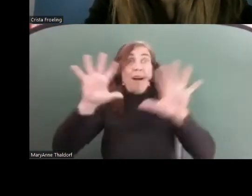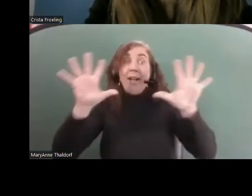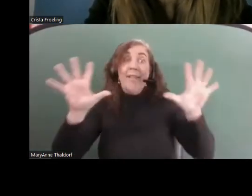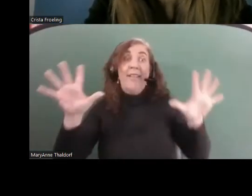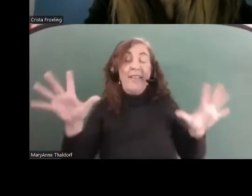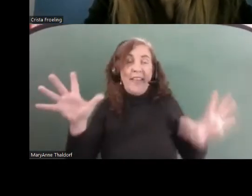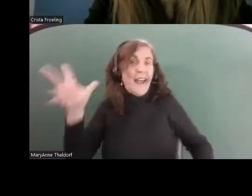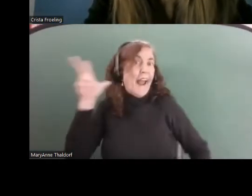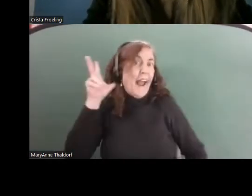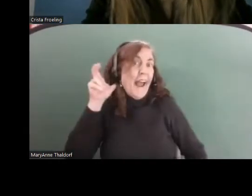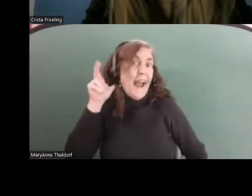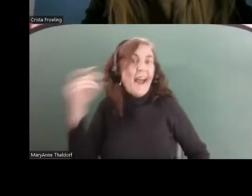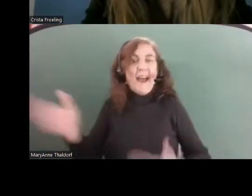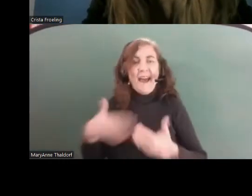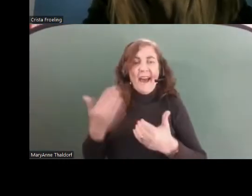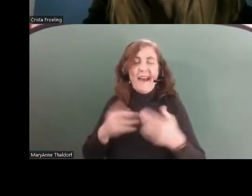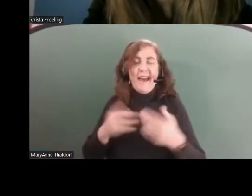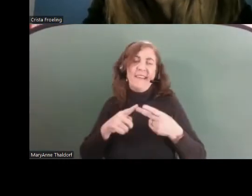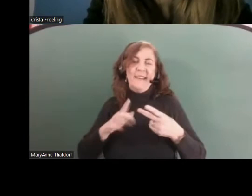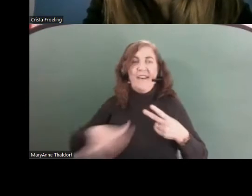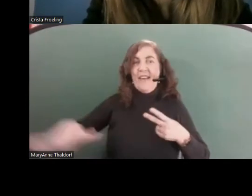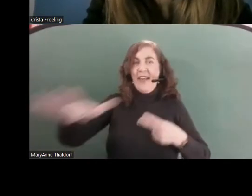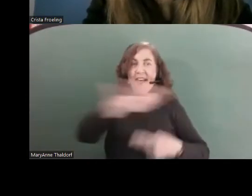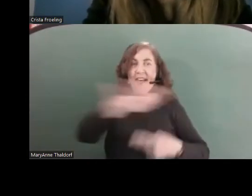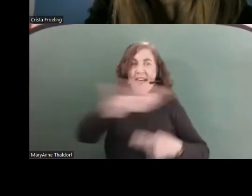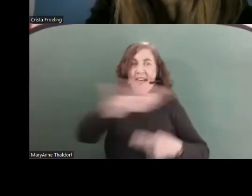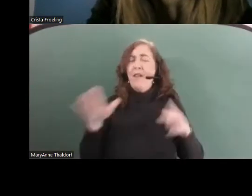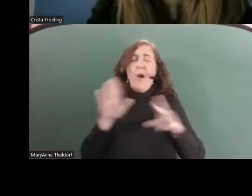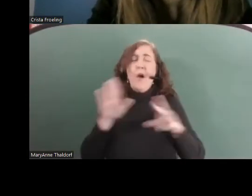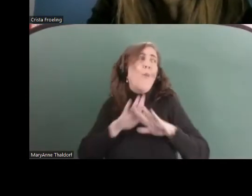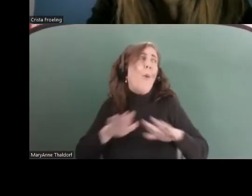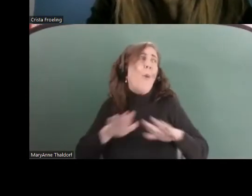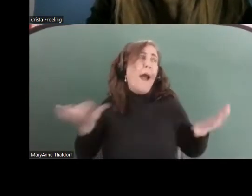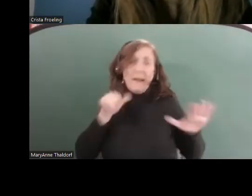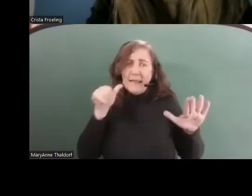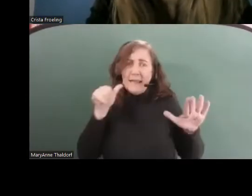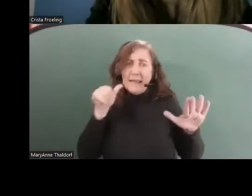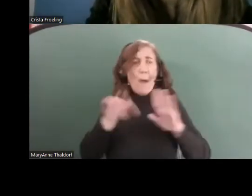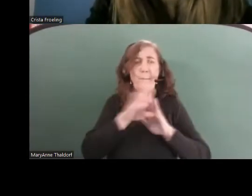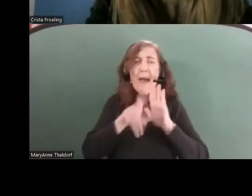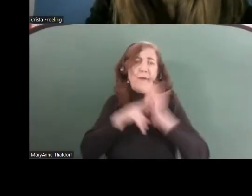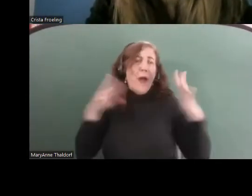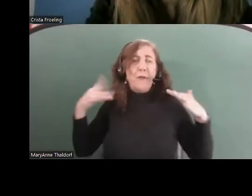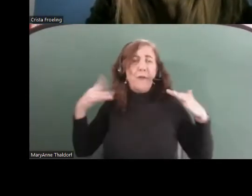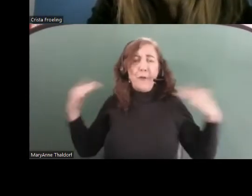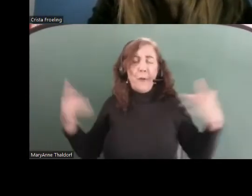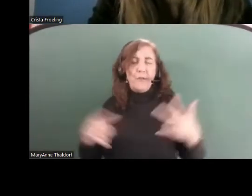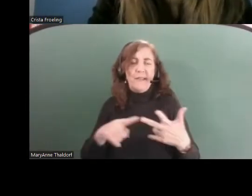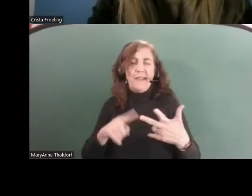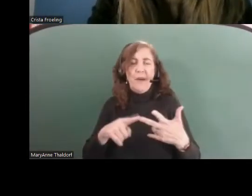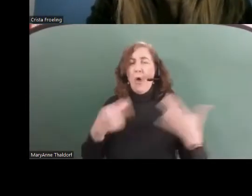easily heard. There's little background noise, good room acoustics.